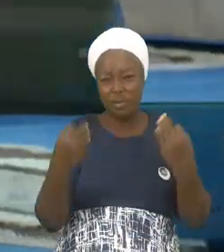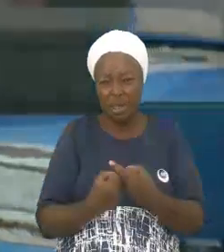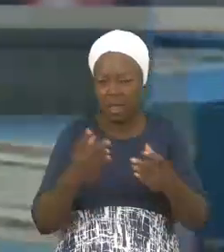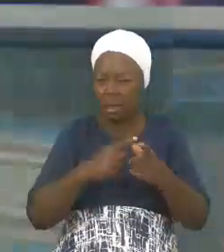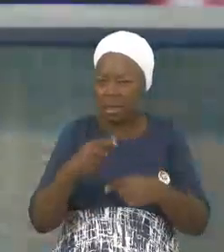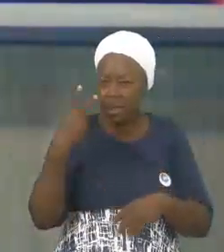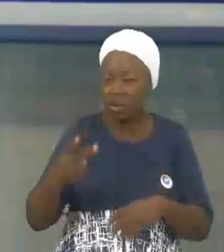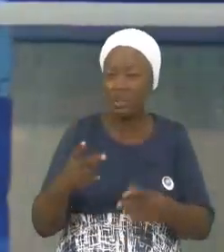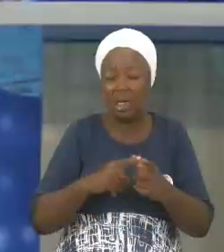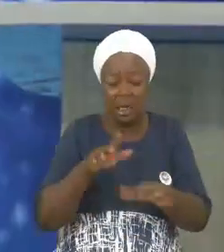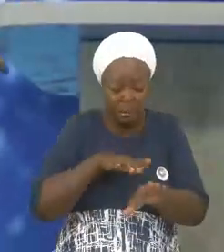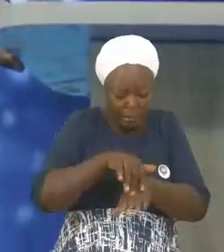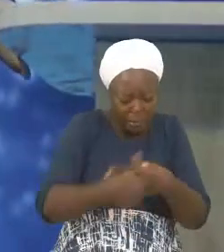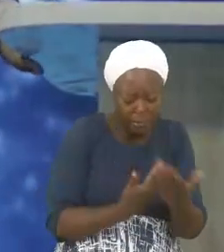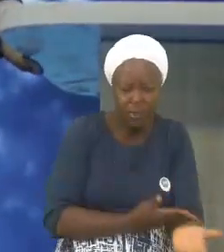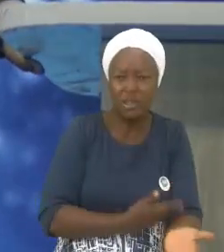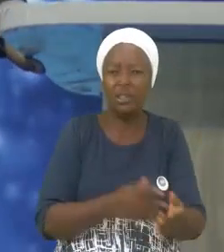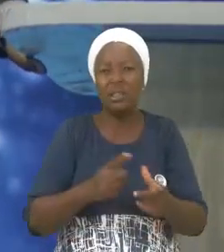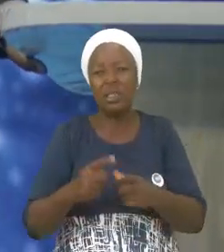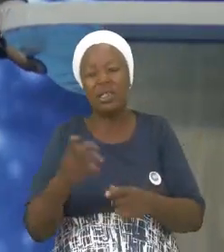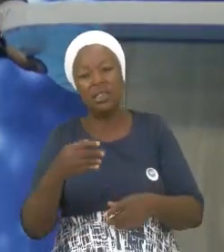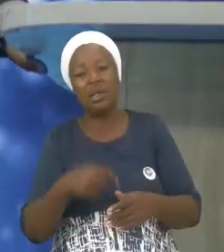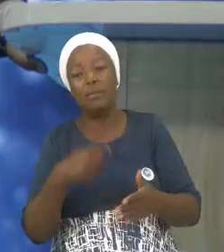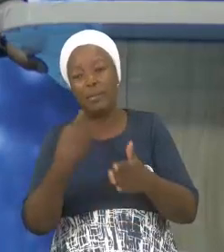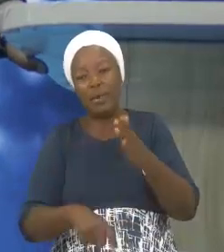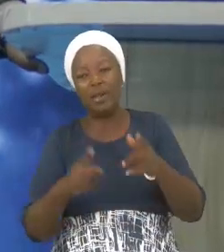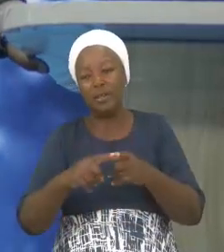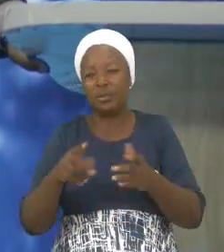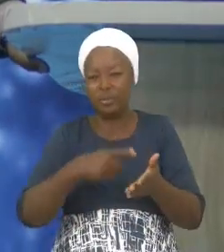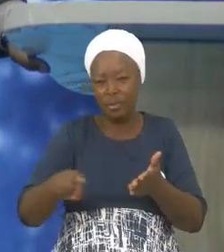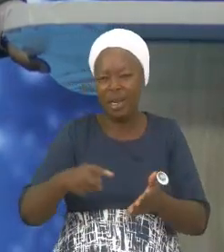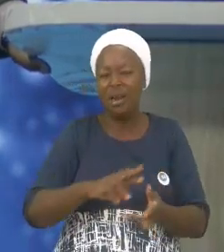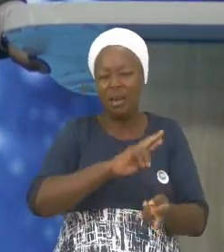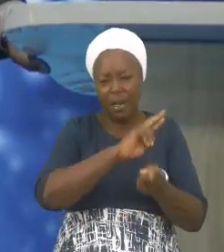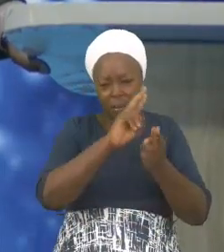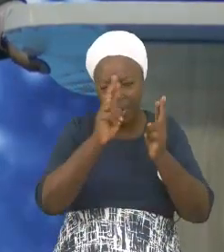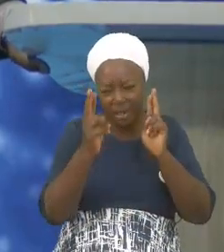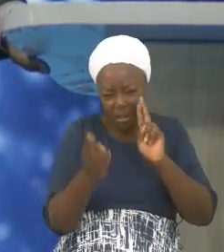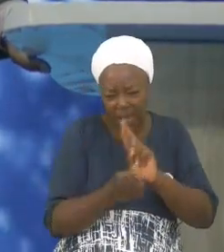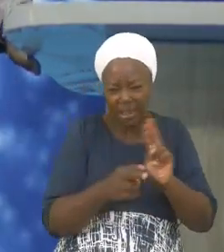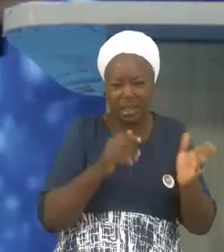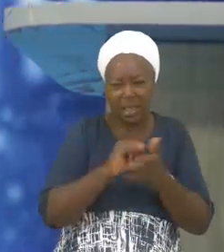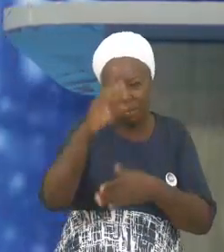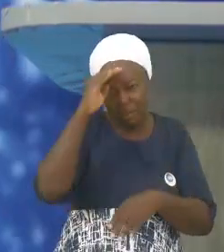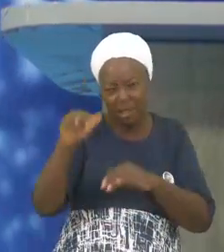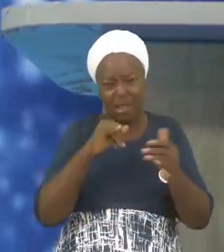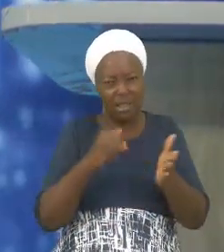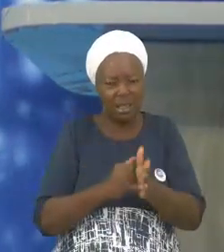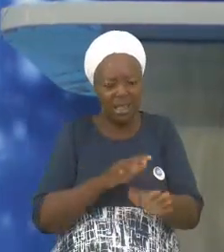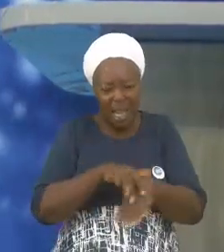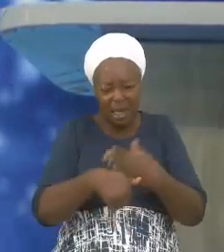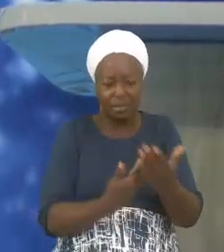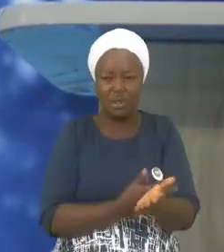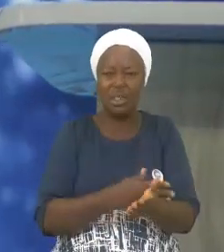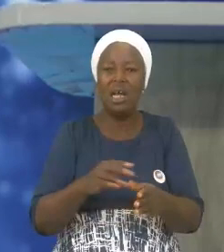early in the morning. There's a price to pay. Repentance, restitution, and making right